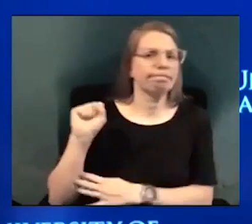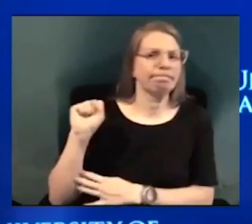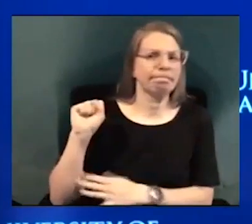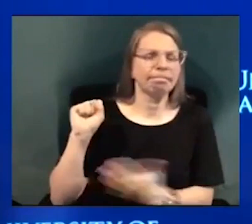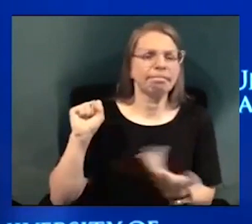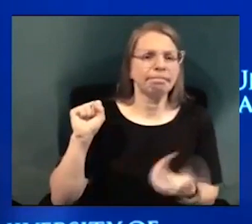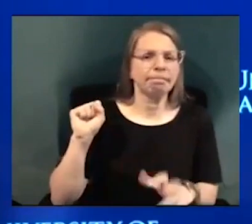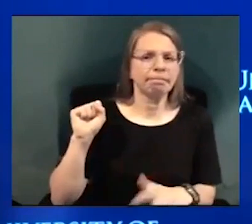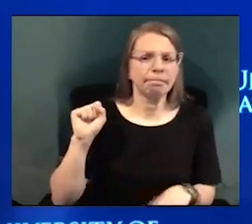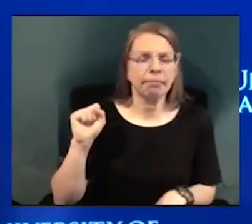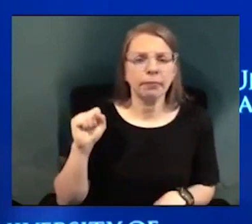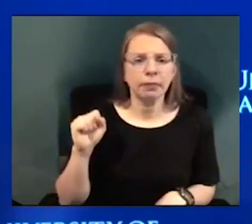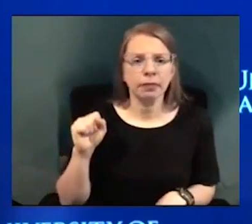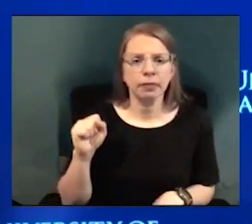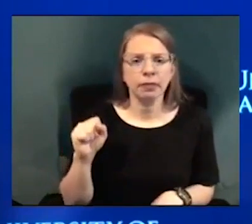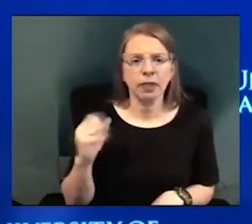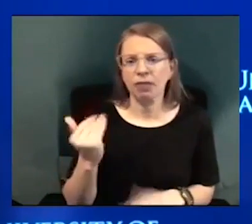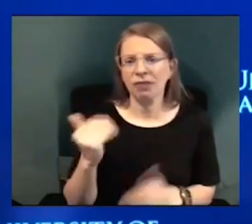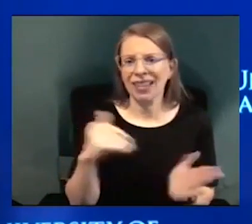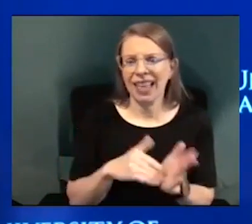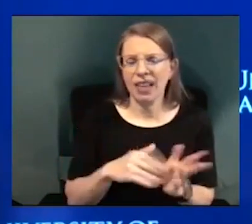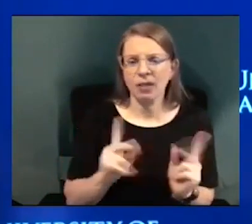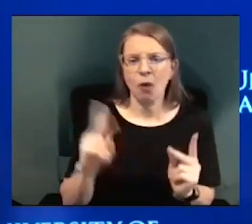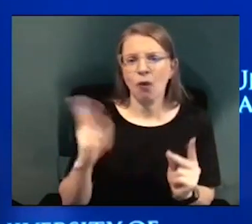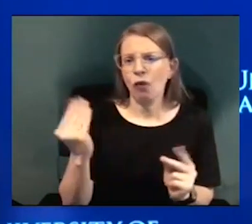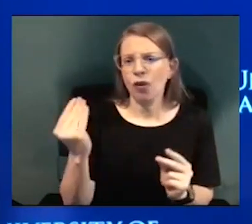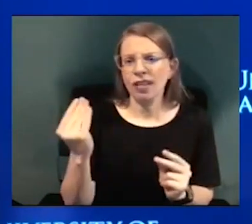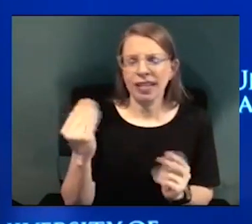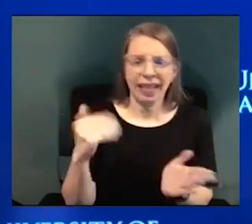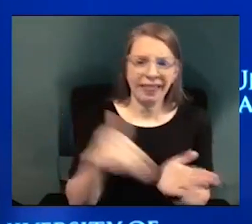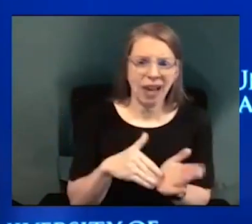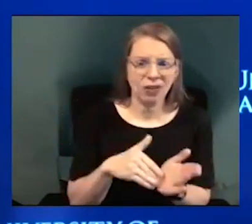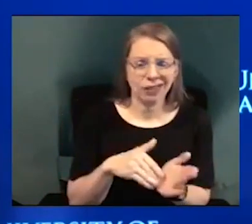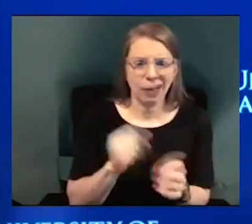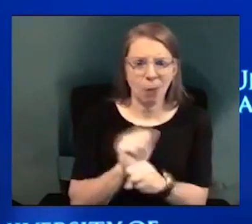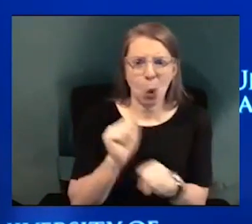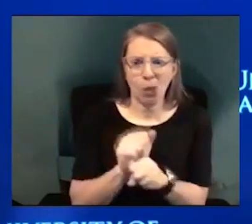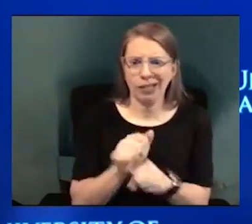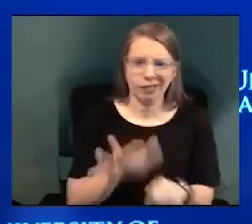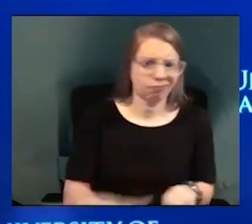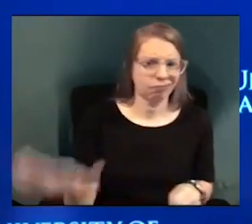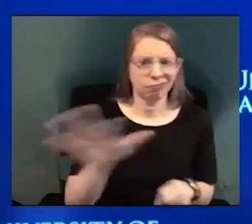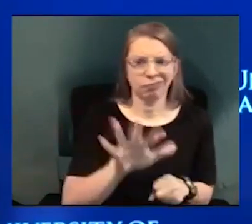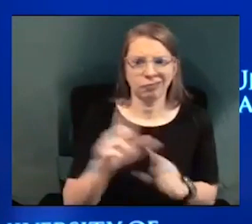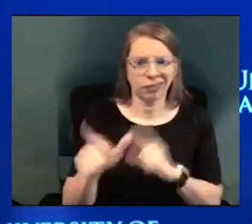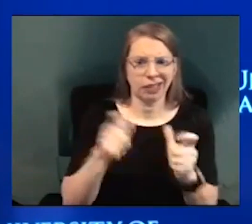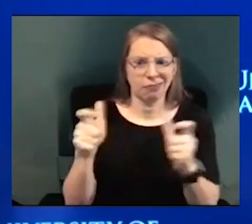like 15,000 people or 14,000, whatever the number of employees. It's approximately a very large number.